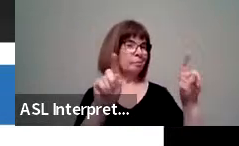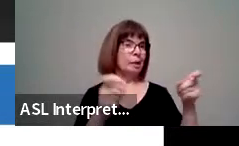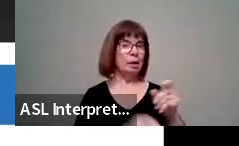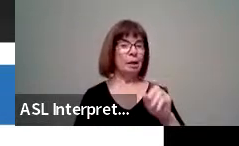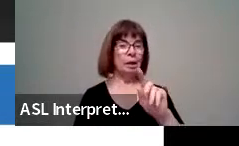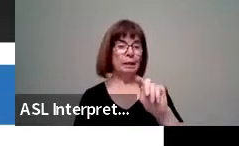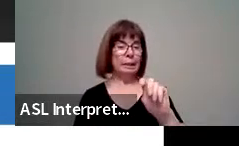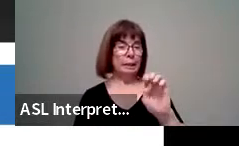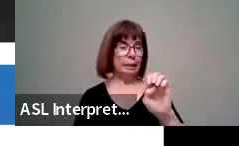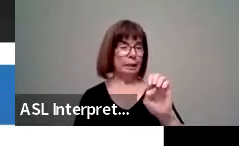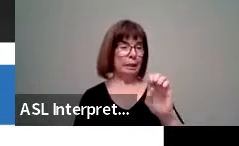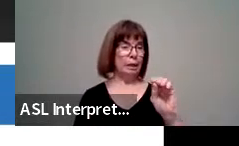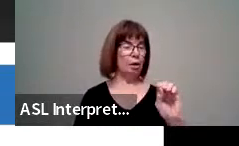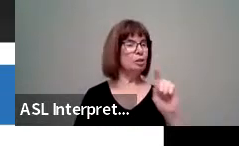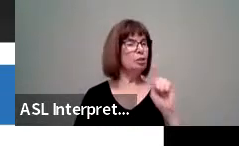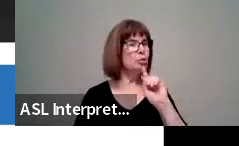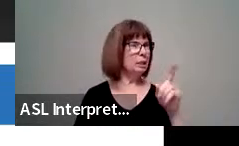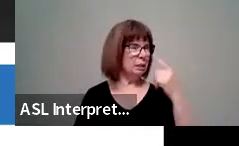the cases